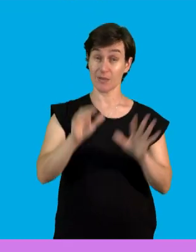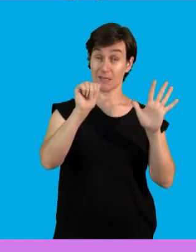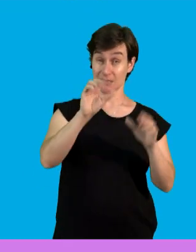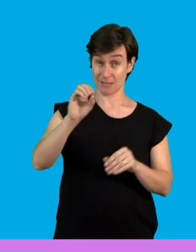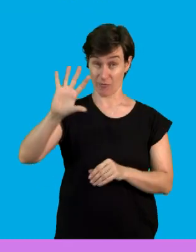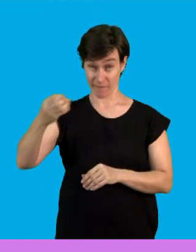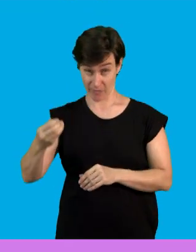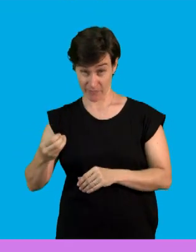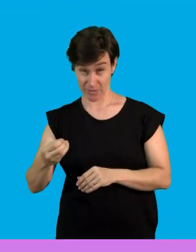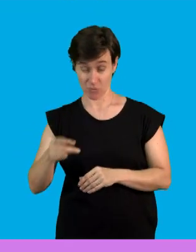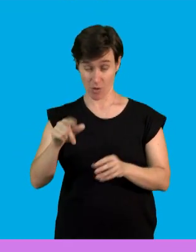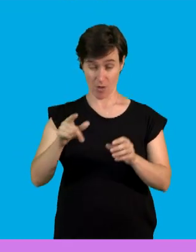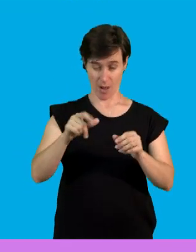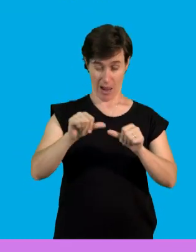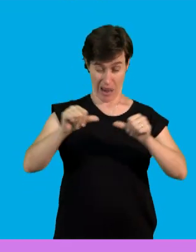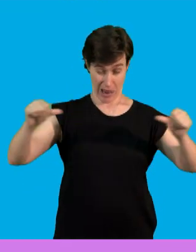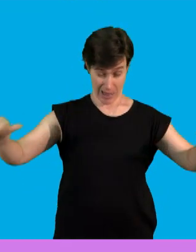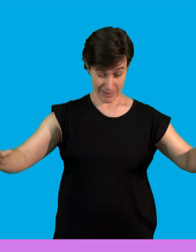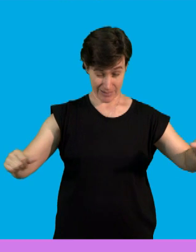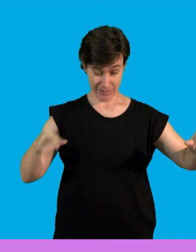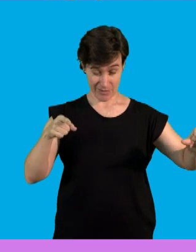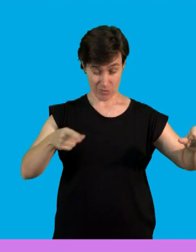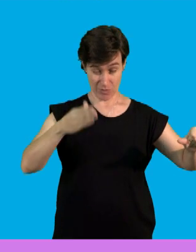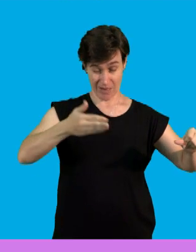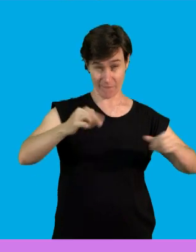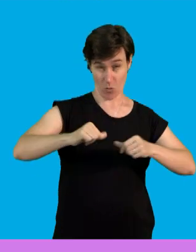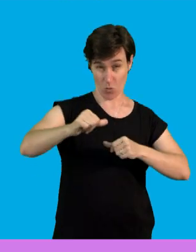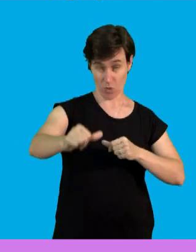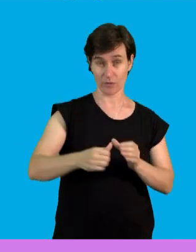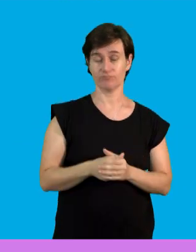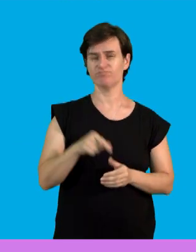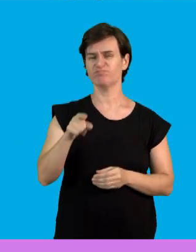is 3,500 divided by